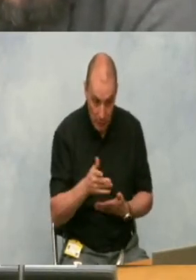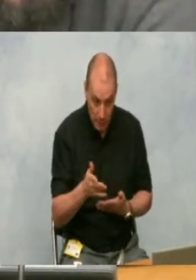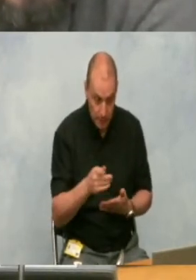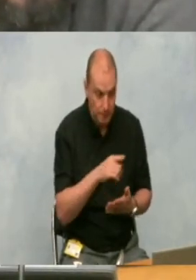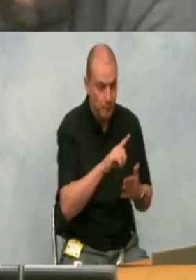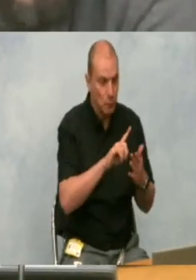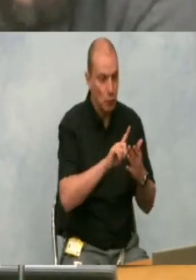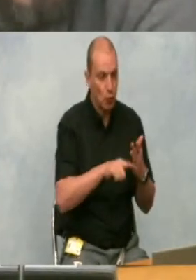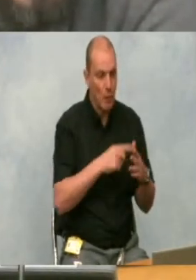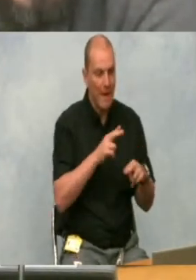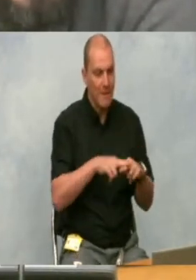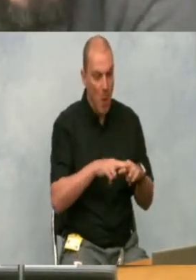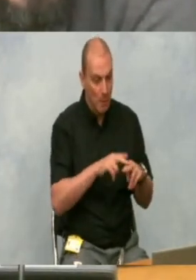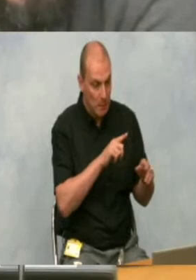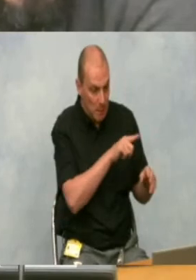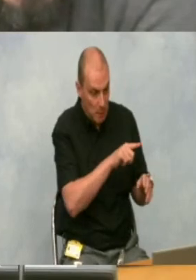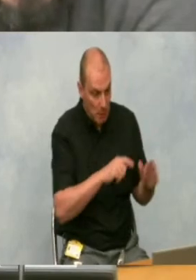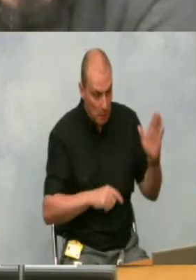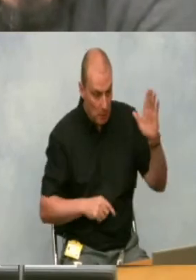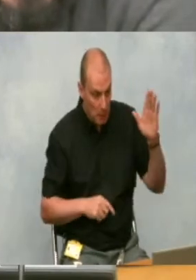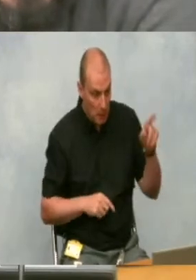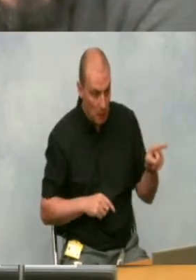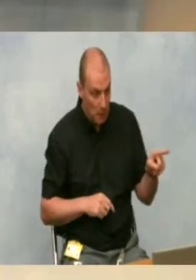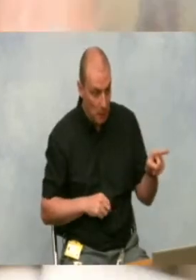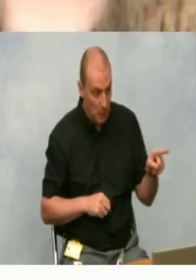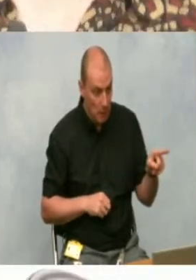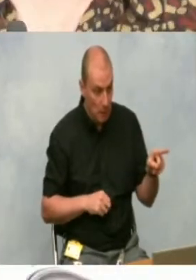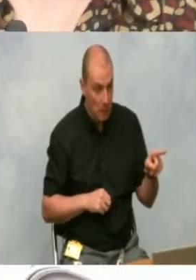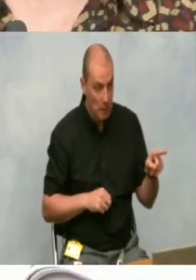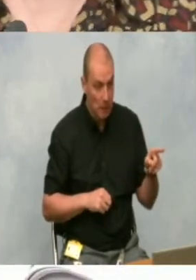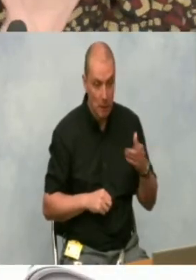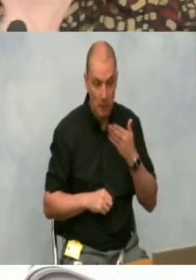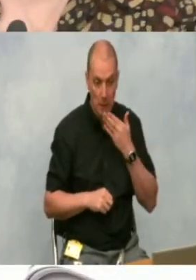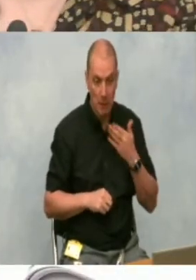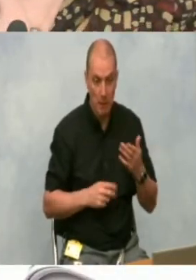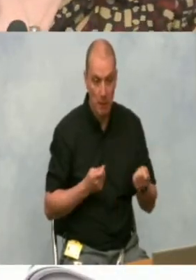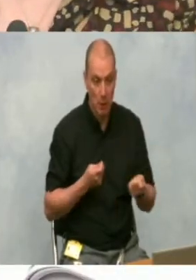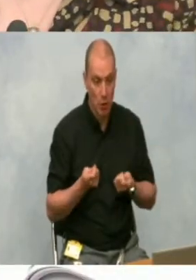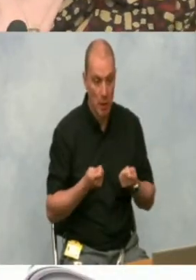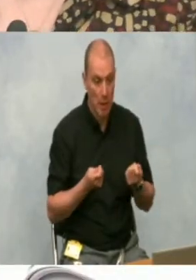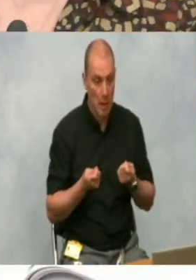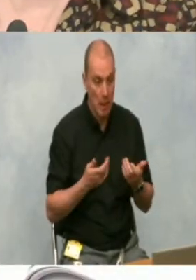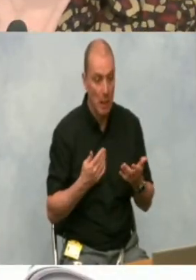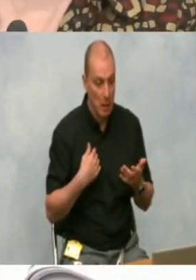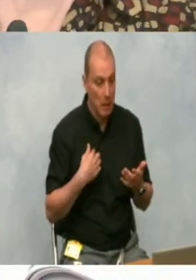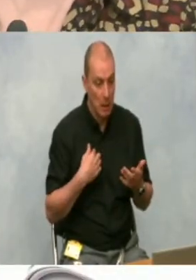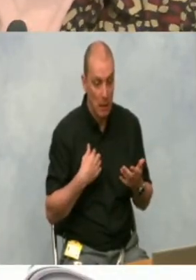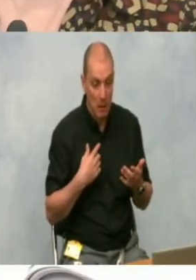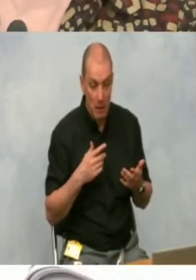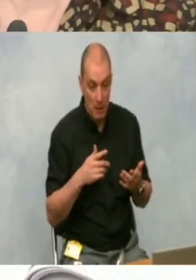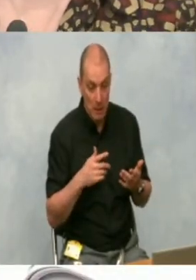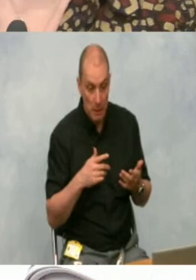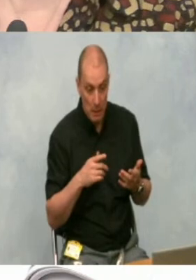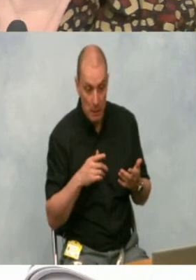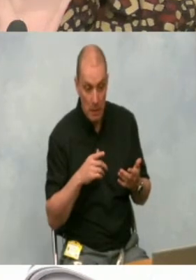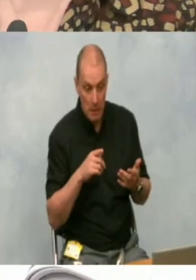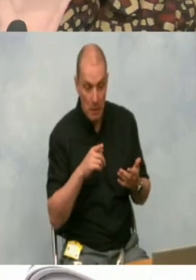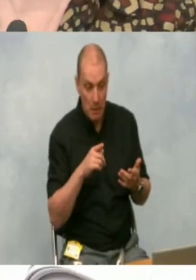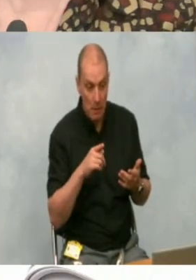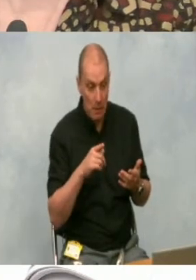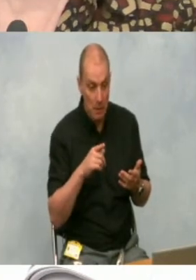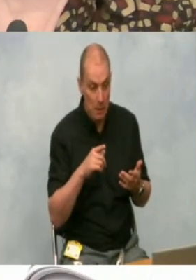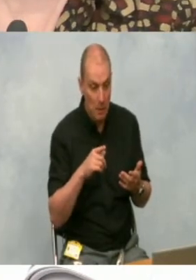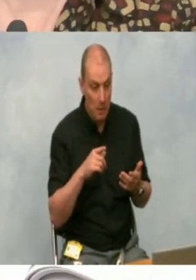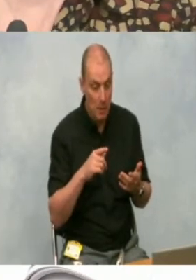Forbes. Thanks, Chair. I appreciate the members' concerns about establishing